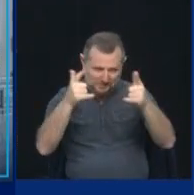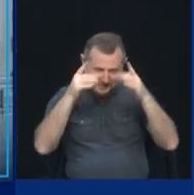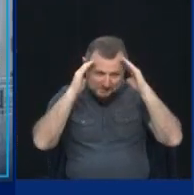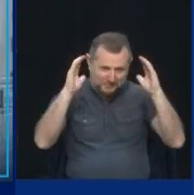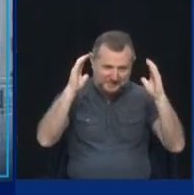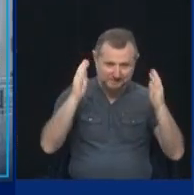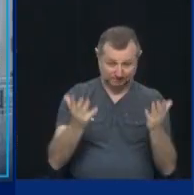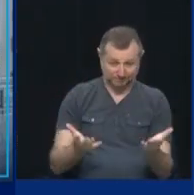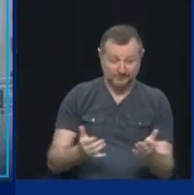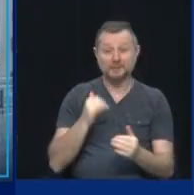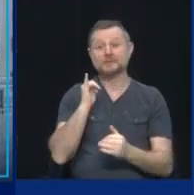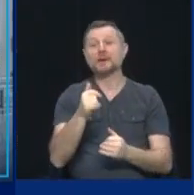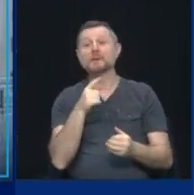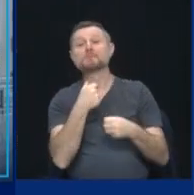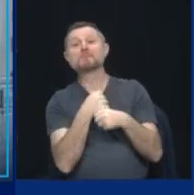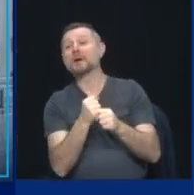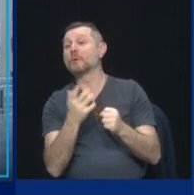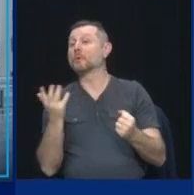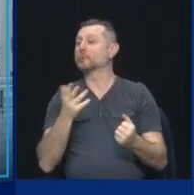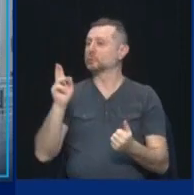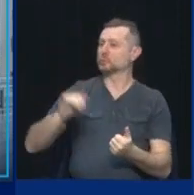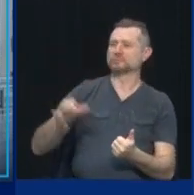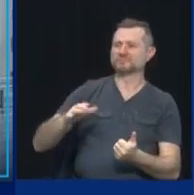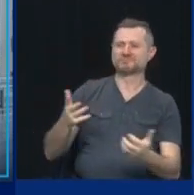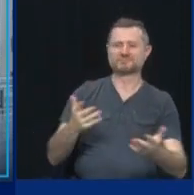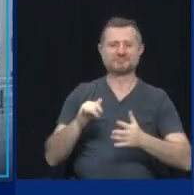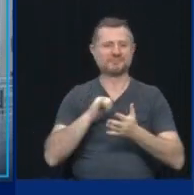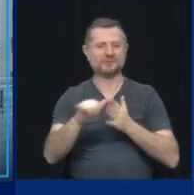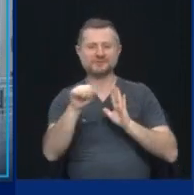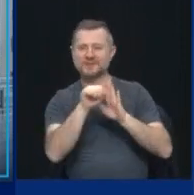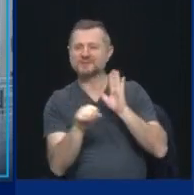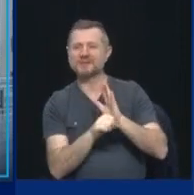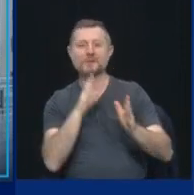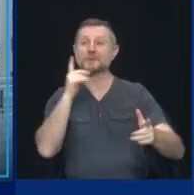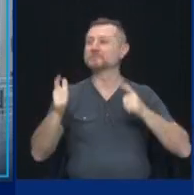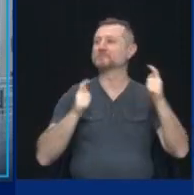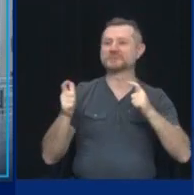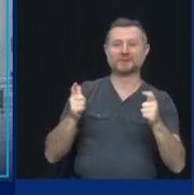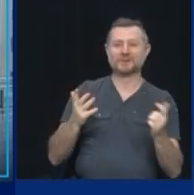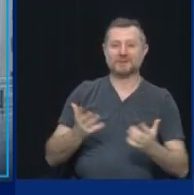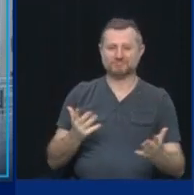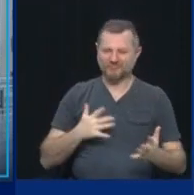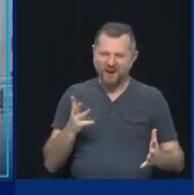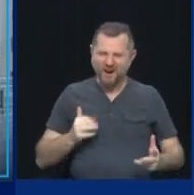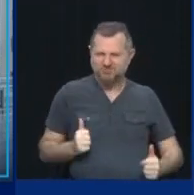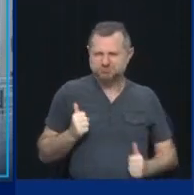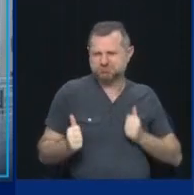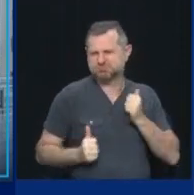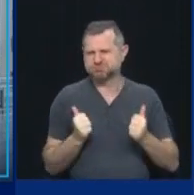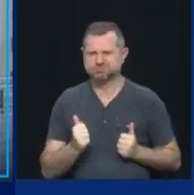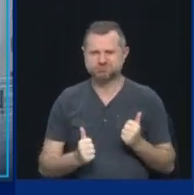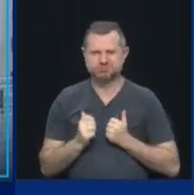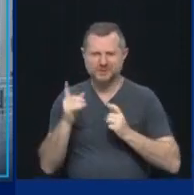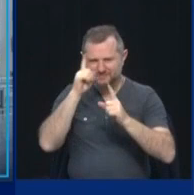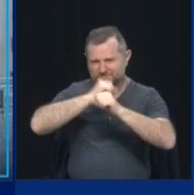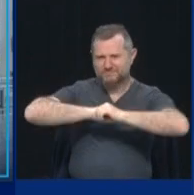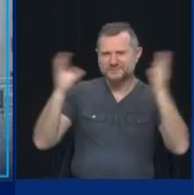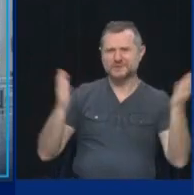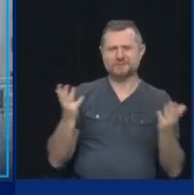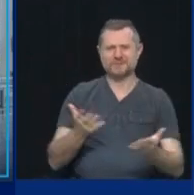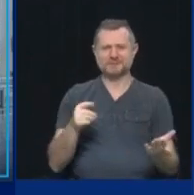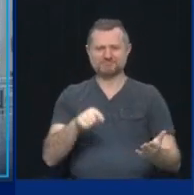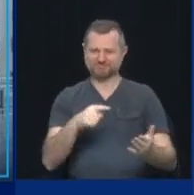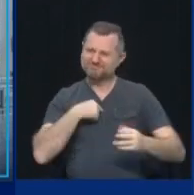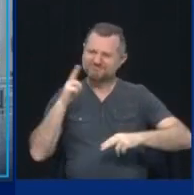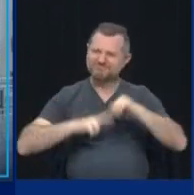made this city, what made this state, was audacious ambition. I'm going to build the Empire State